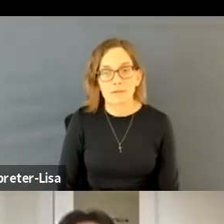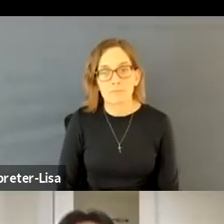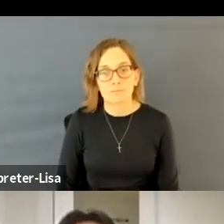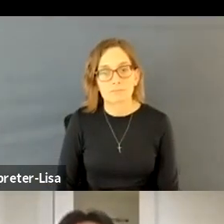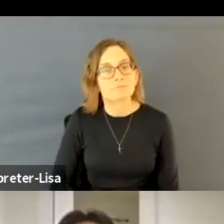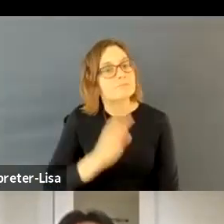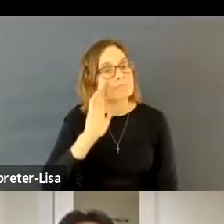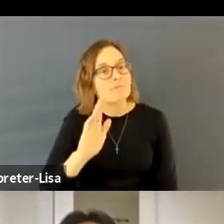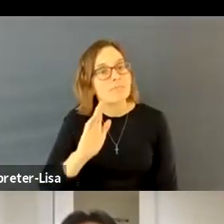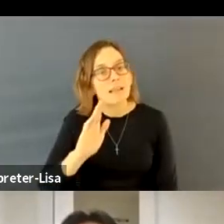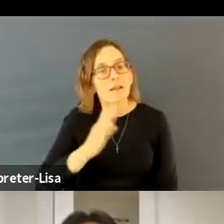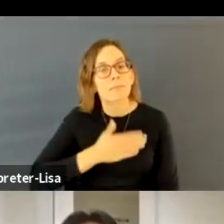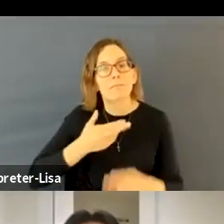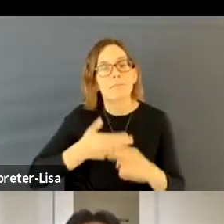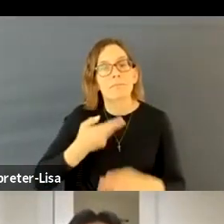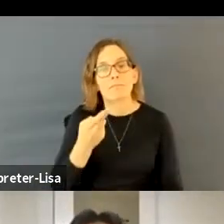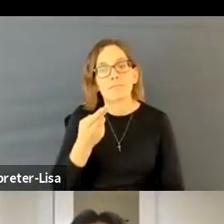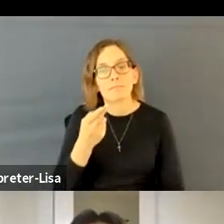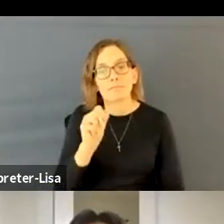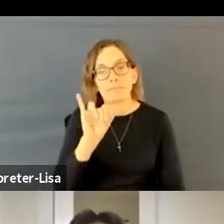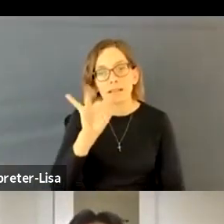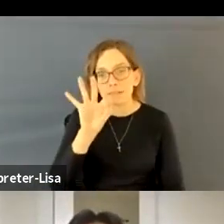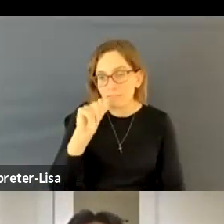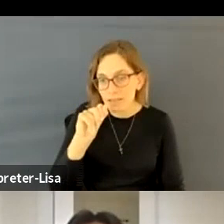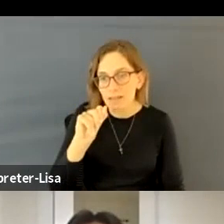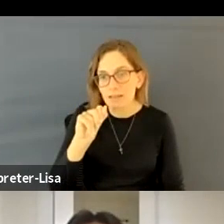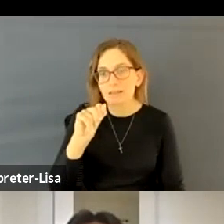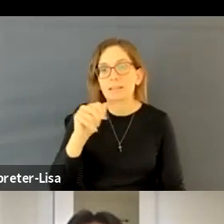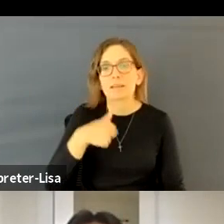Hello, everyone. My name is Haifa, and